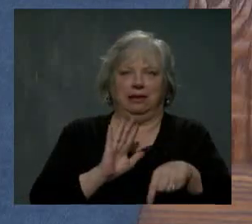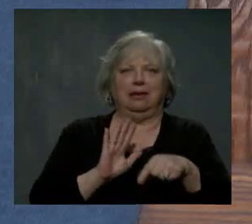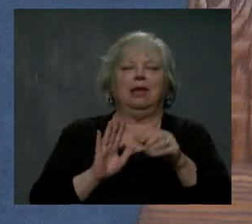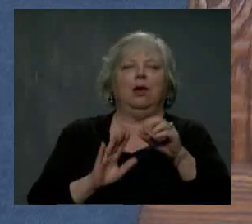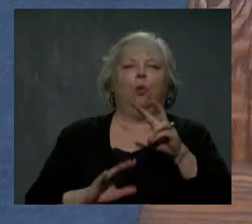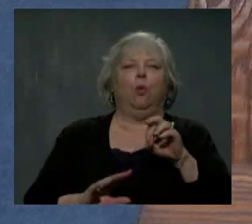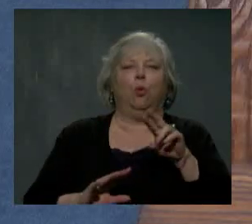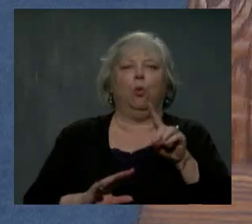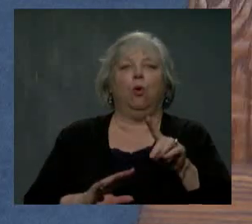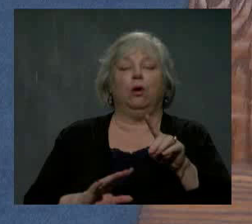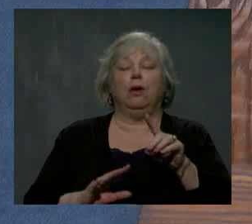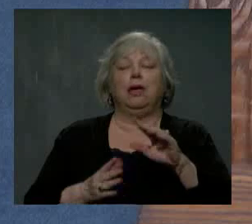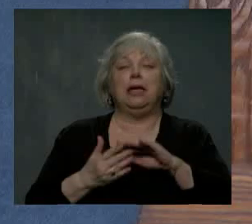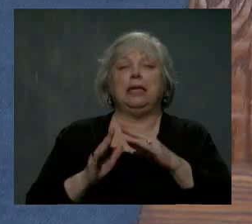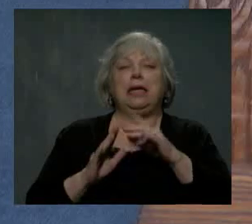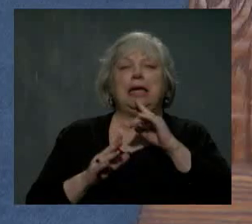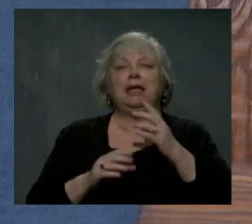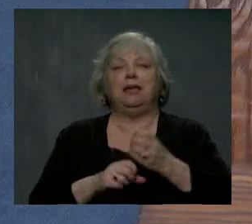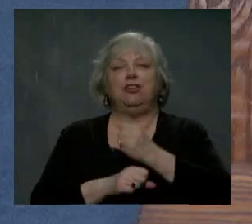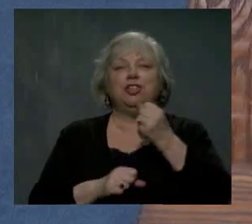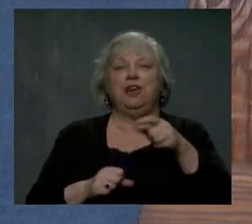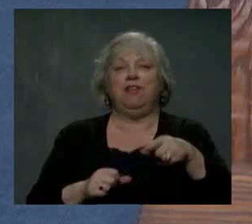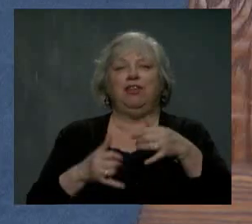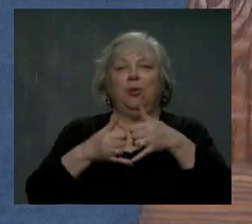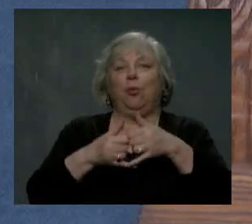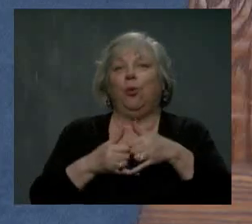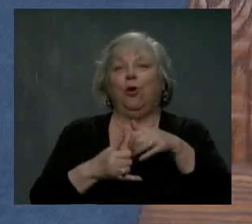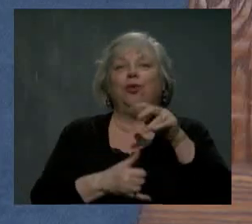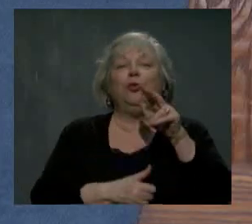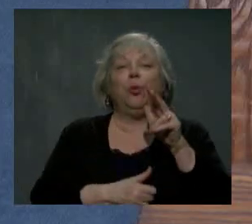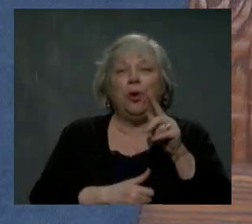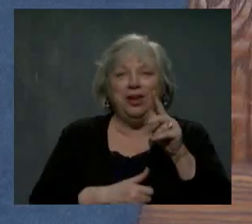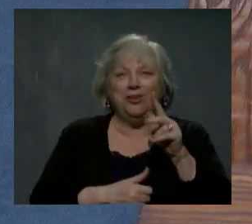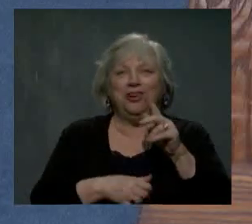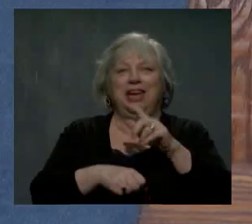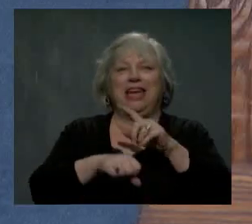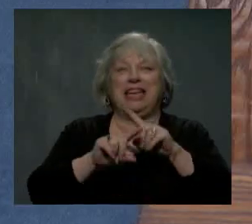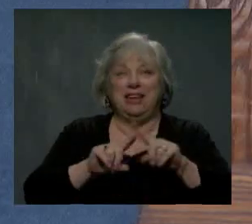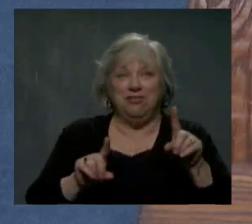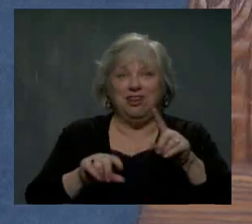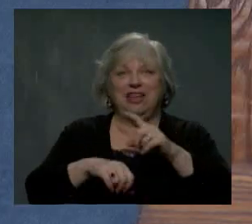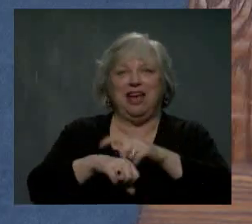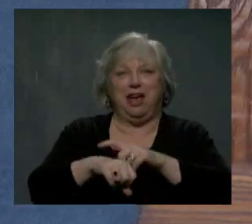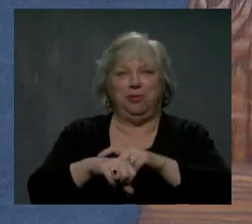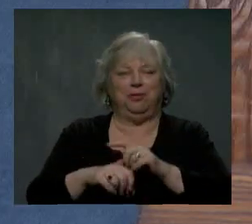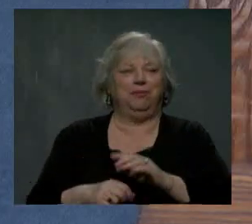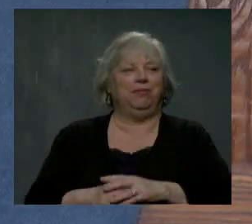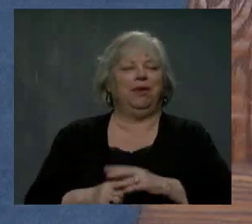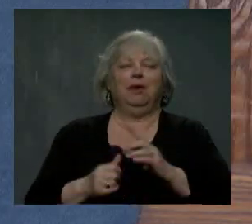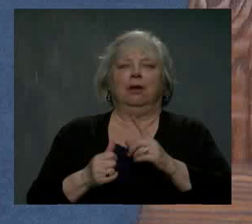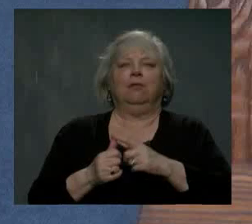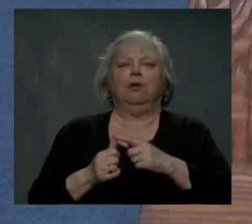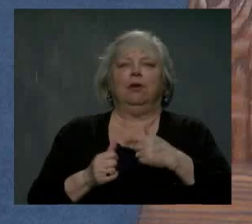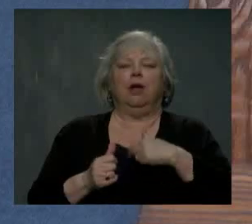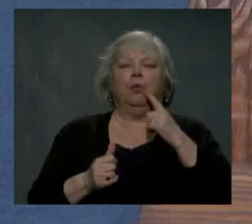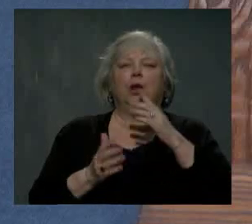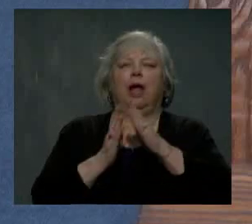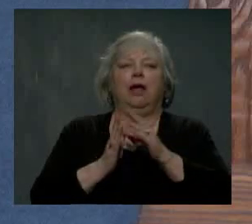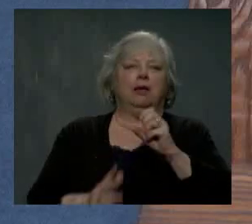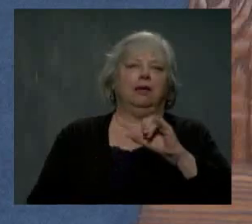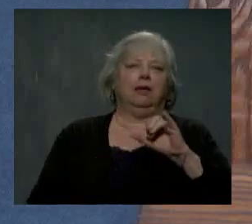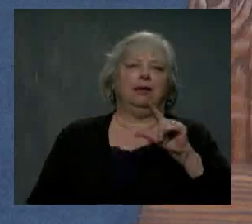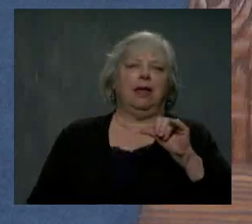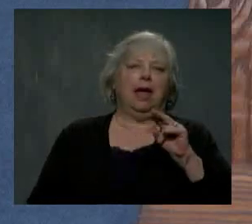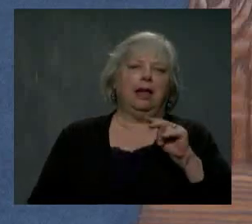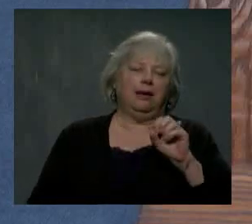The city has achieved the award 23 times. First, and I'm going to ask Silas to come up in a